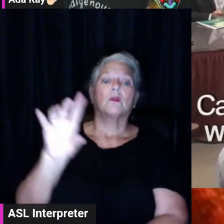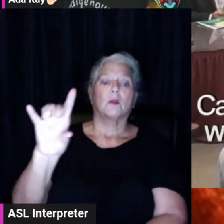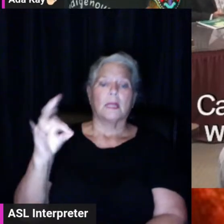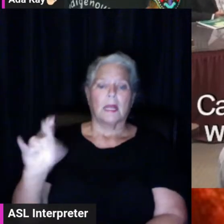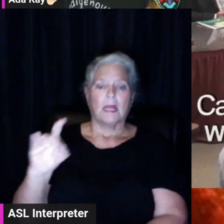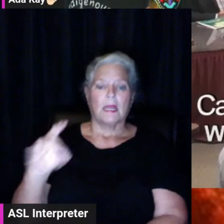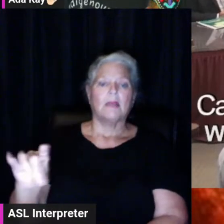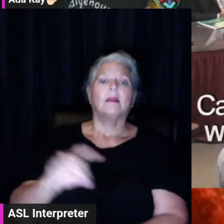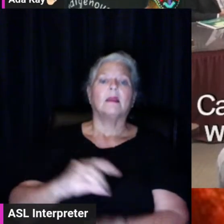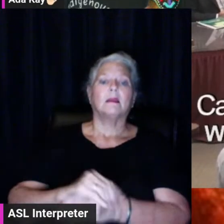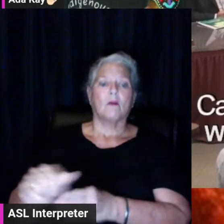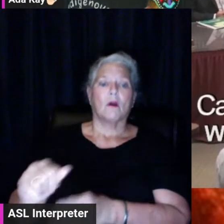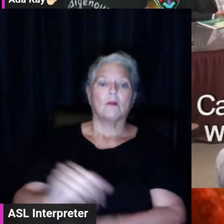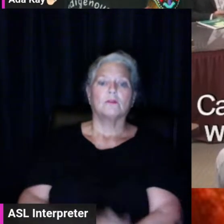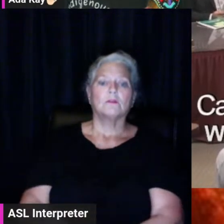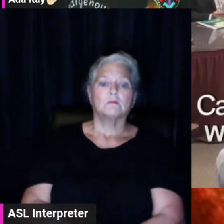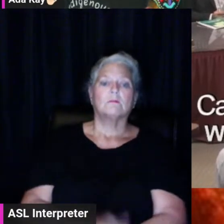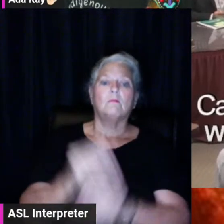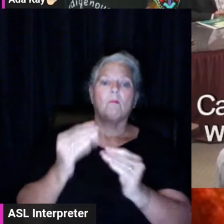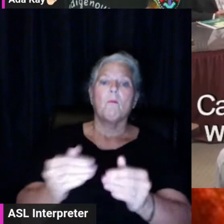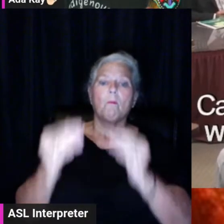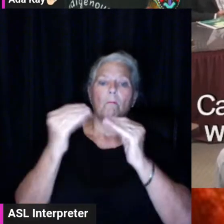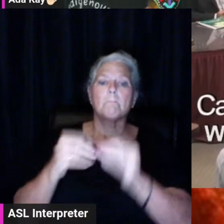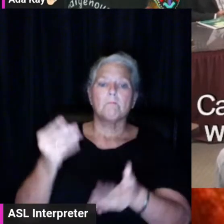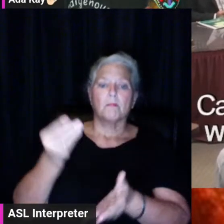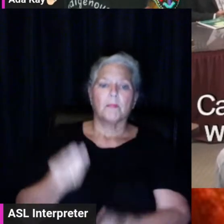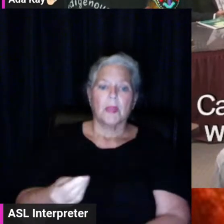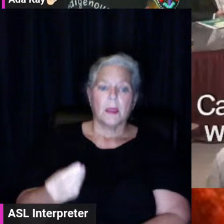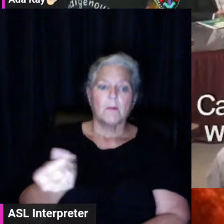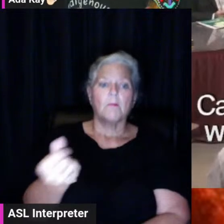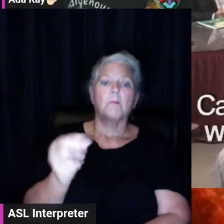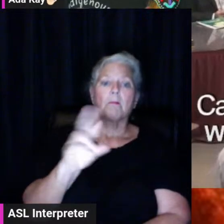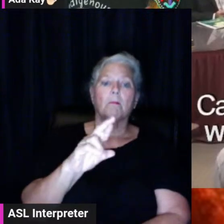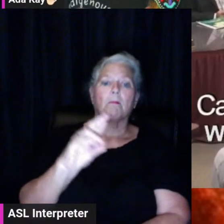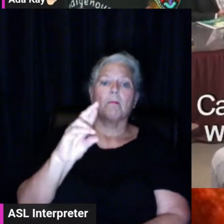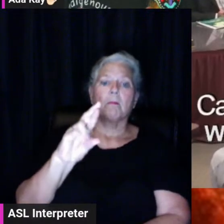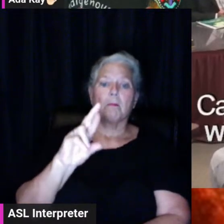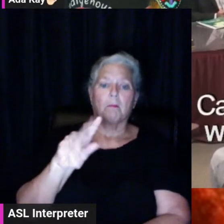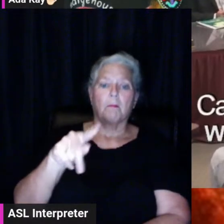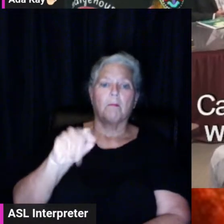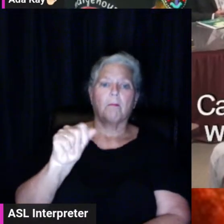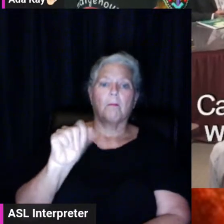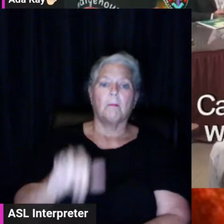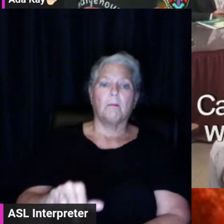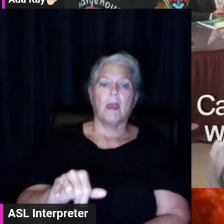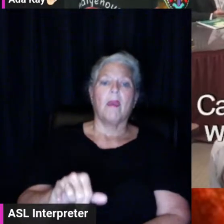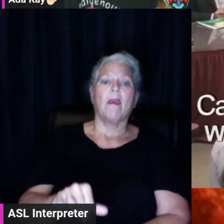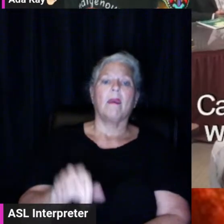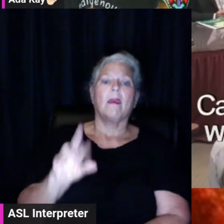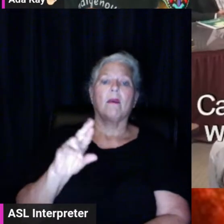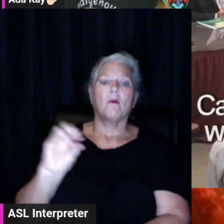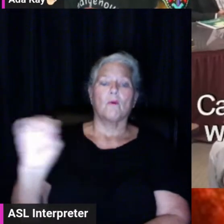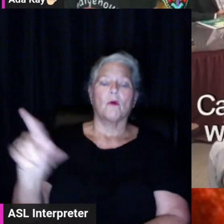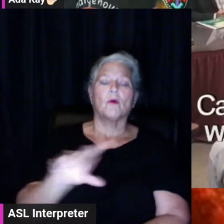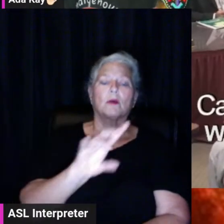$9,844,218.85. The next is the payroll warrant for the week of 7/5/2024,